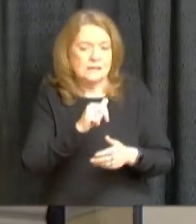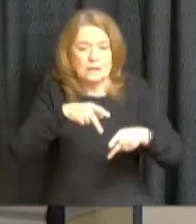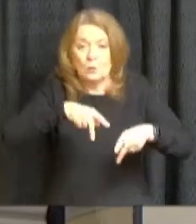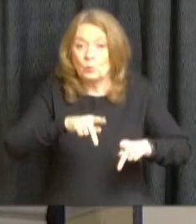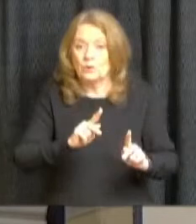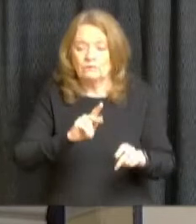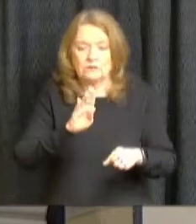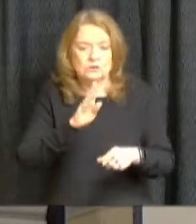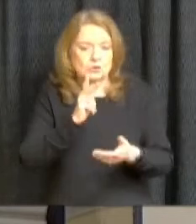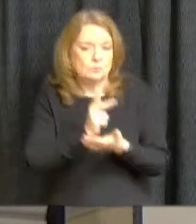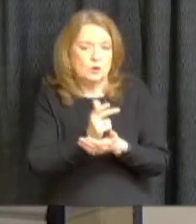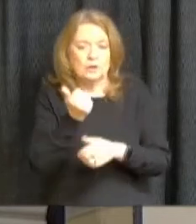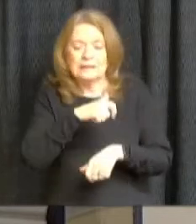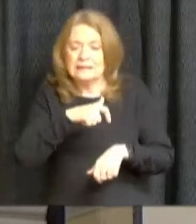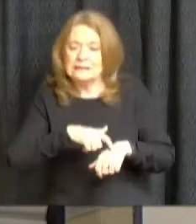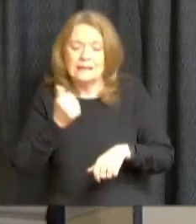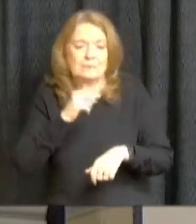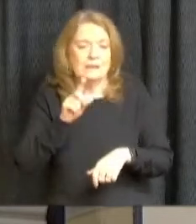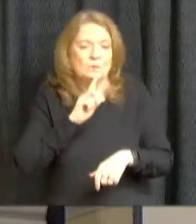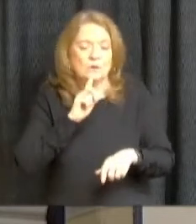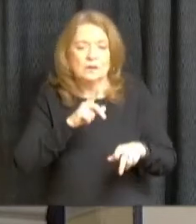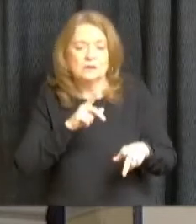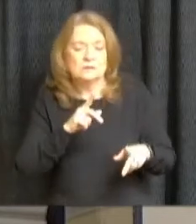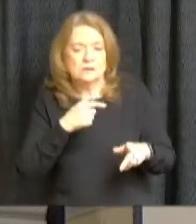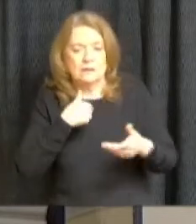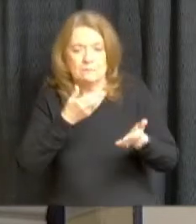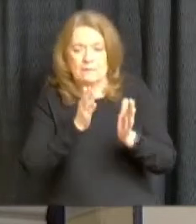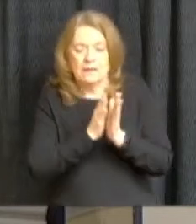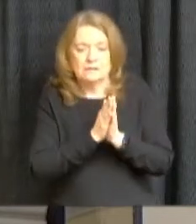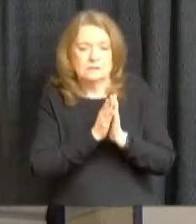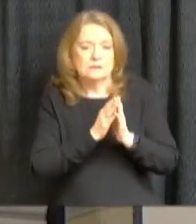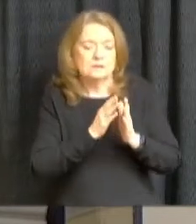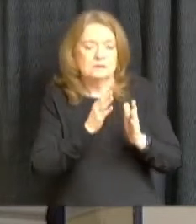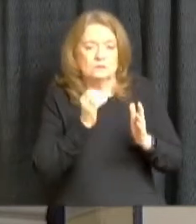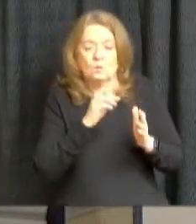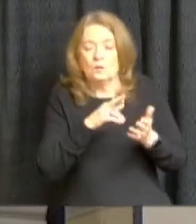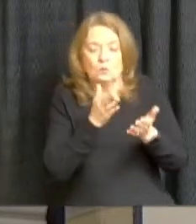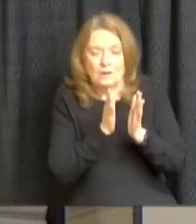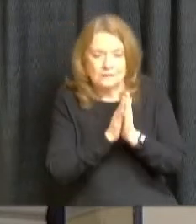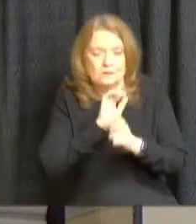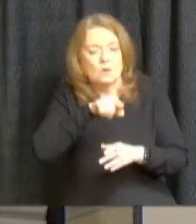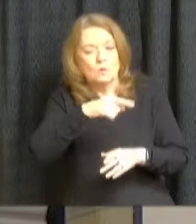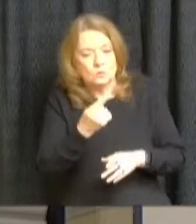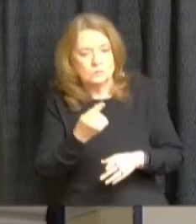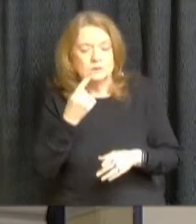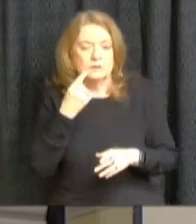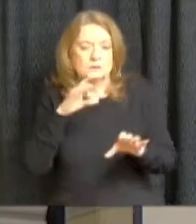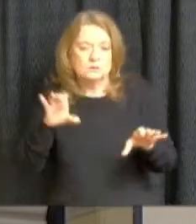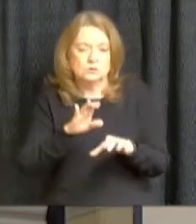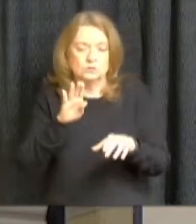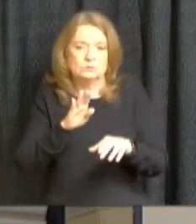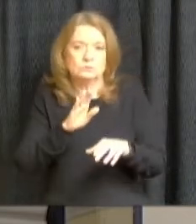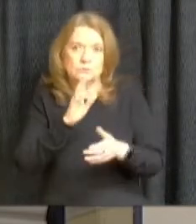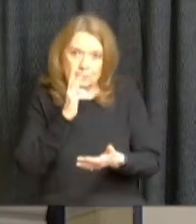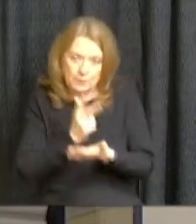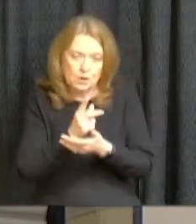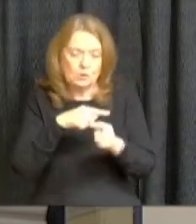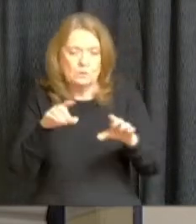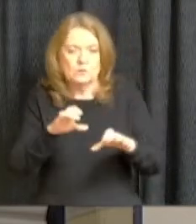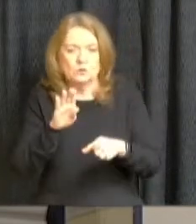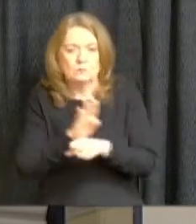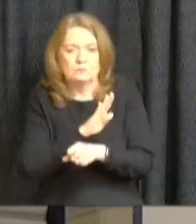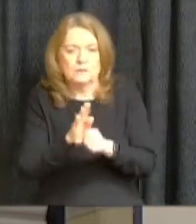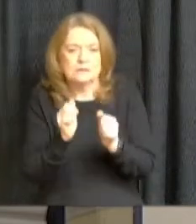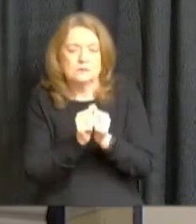park anytime, anywhere. It's a privilege I'm asking, or we're asking to only do business, only park when we're doing business